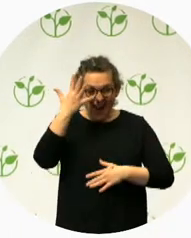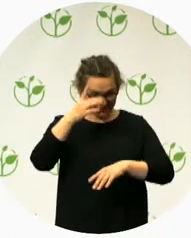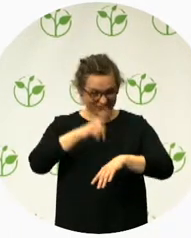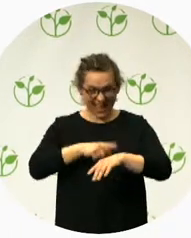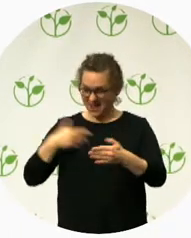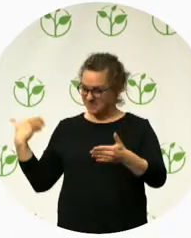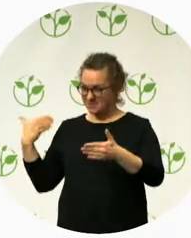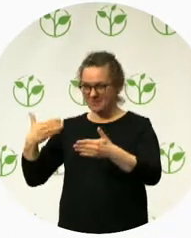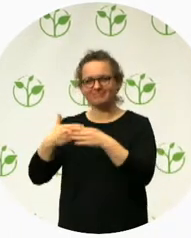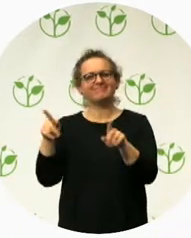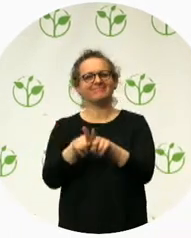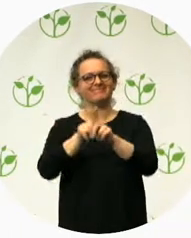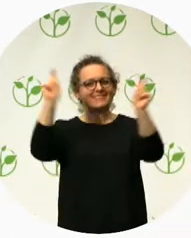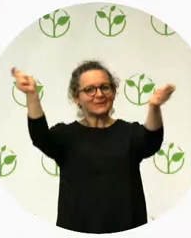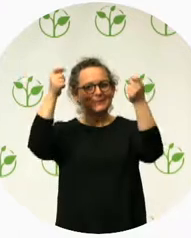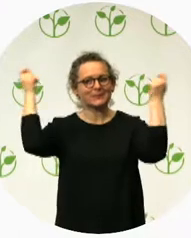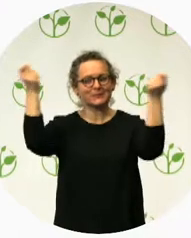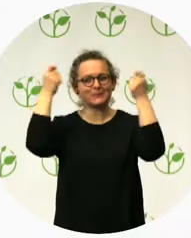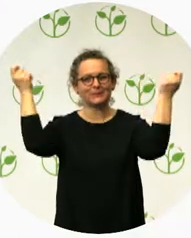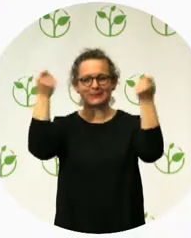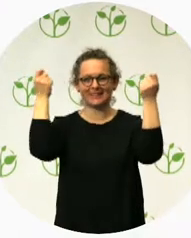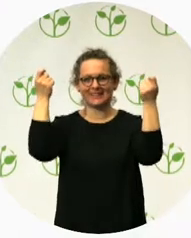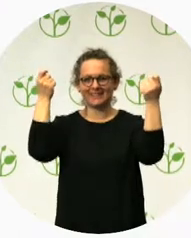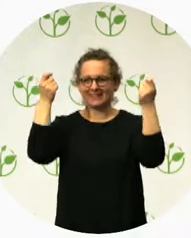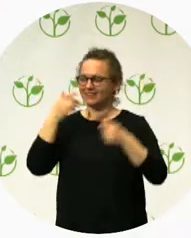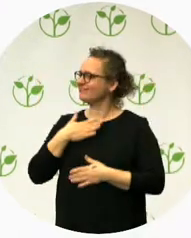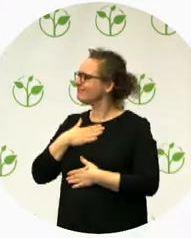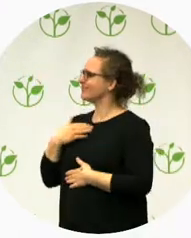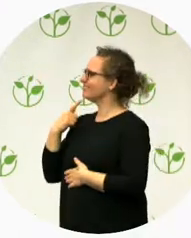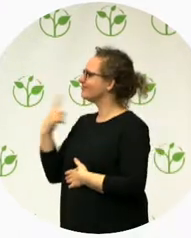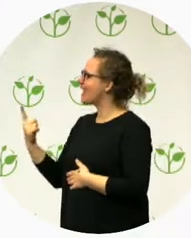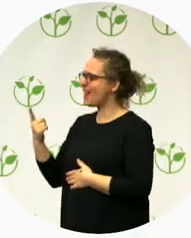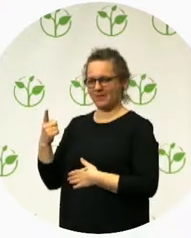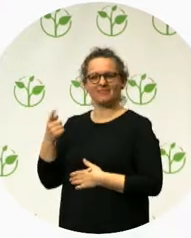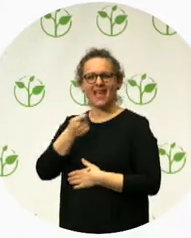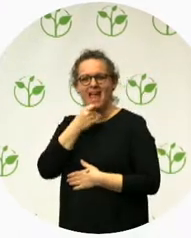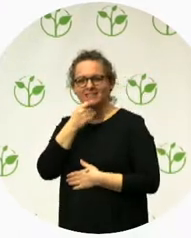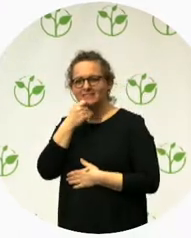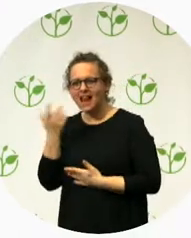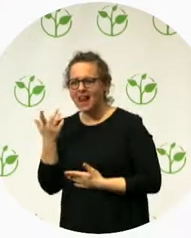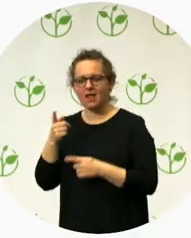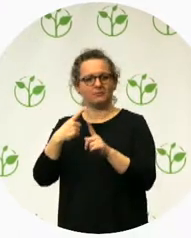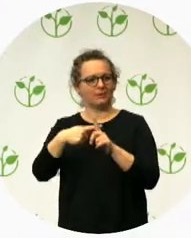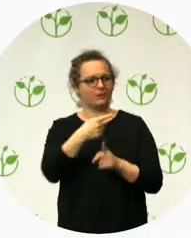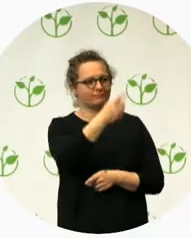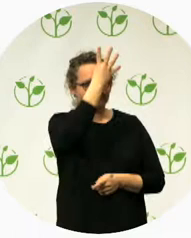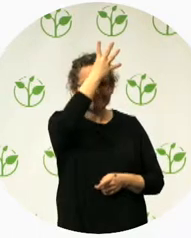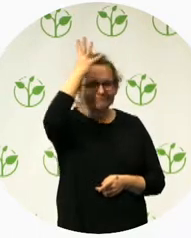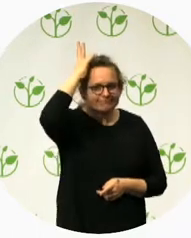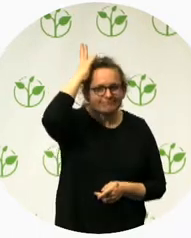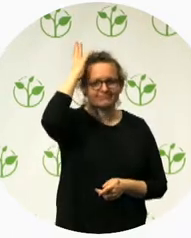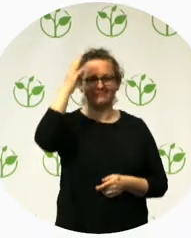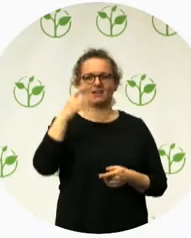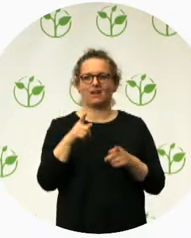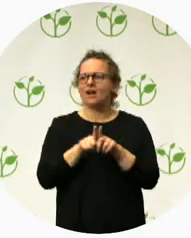Mr. Essel, Royal Highness, Excellencies, distinguished participants, ladies and gentlemen.